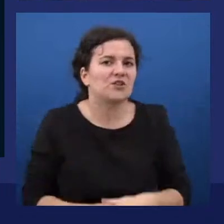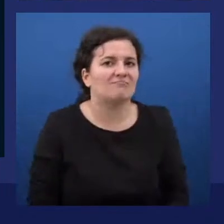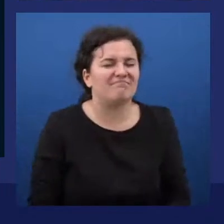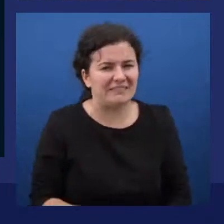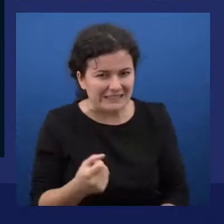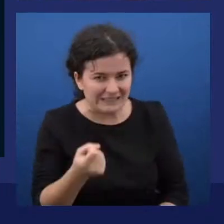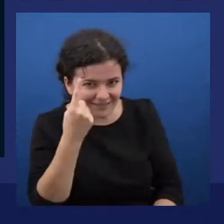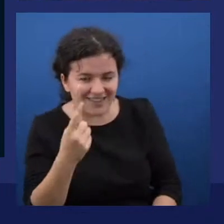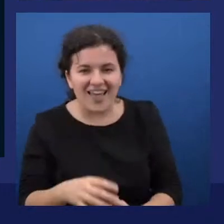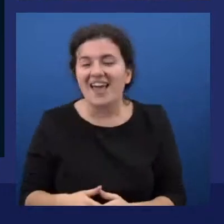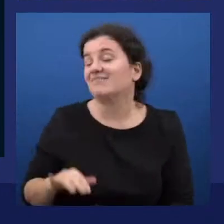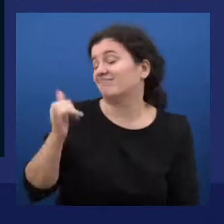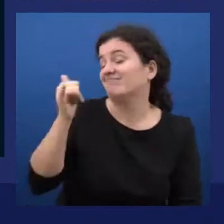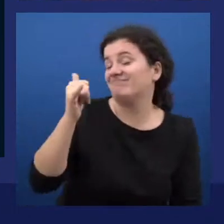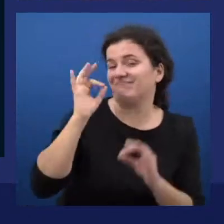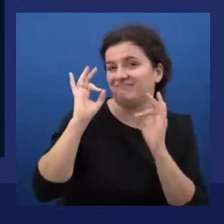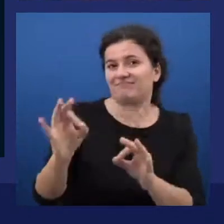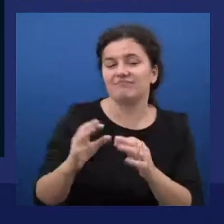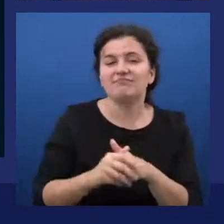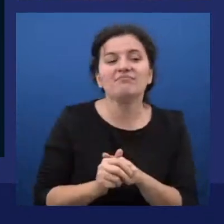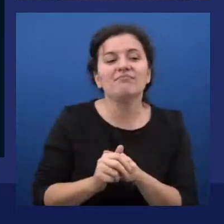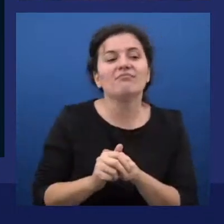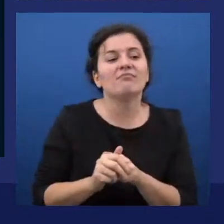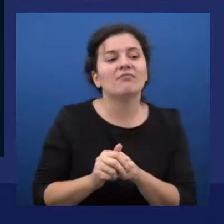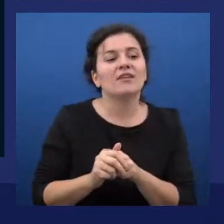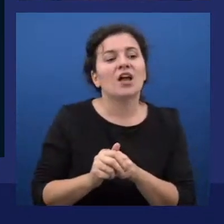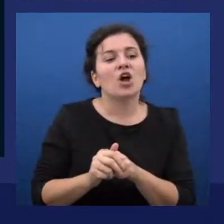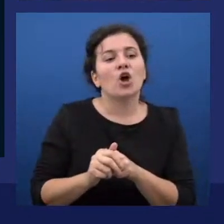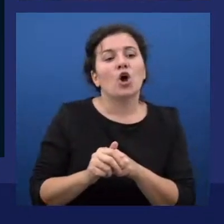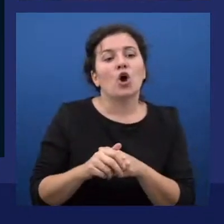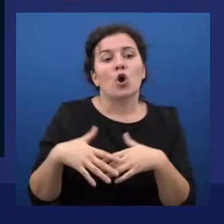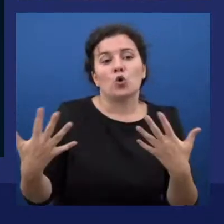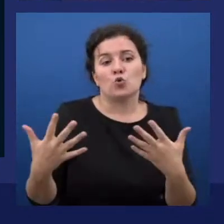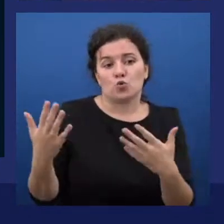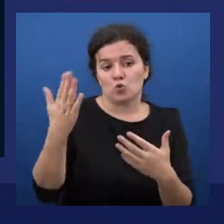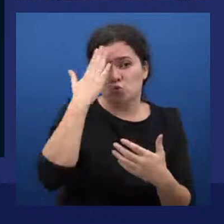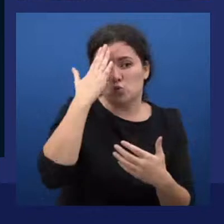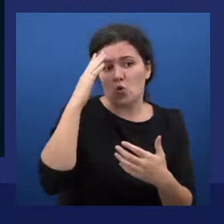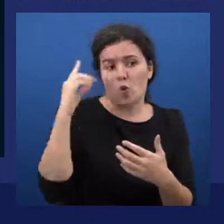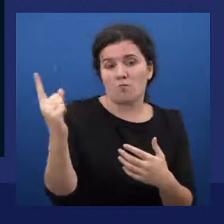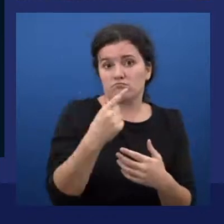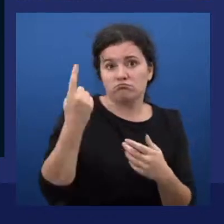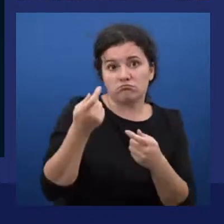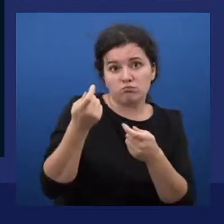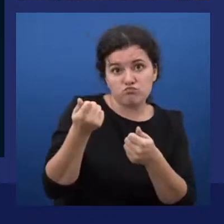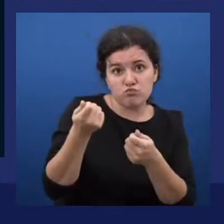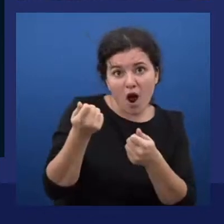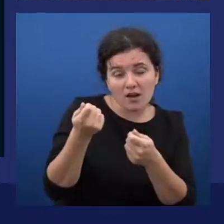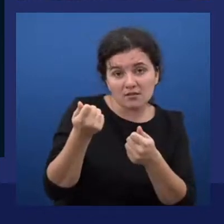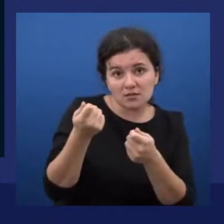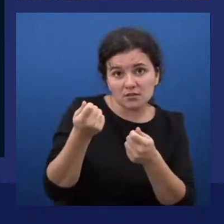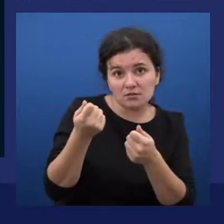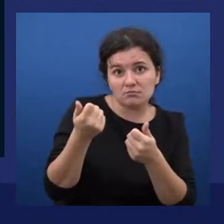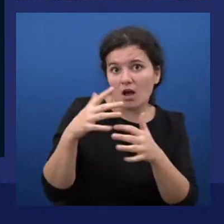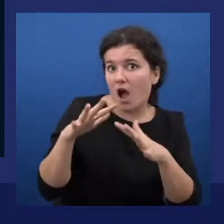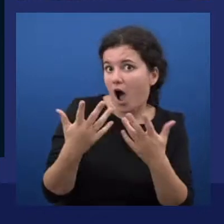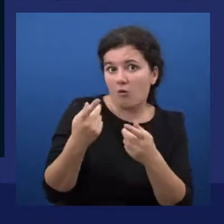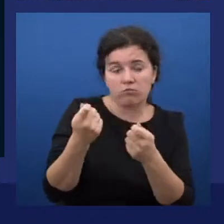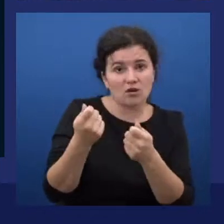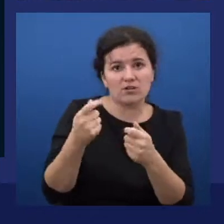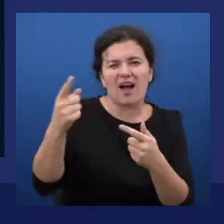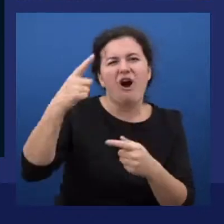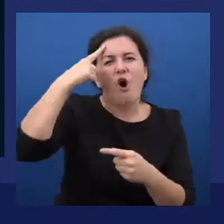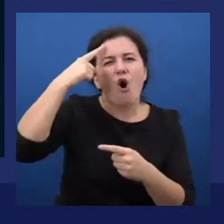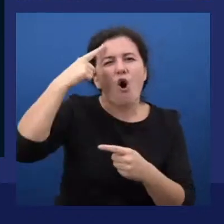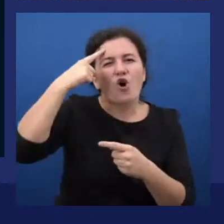exactly. And do you know anything about the pricing of building a solution using this cognitive service, this